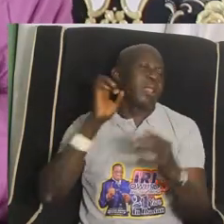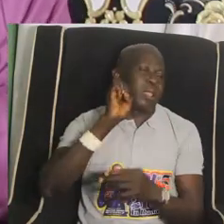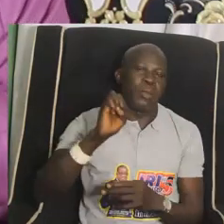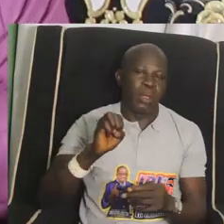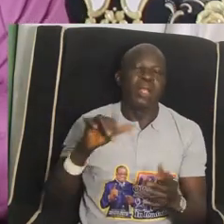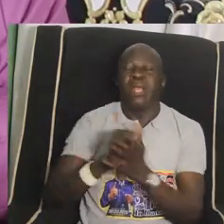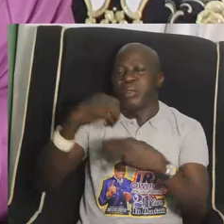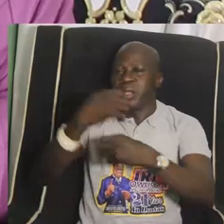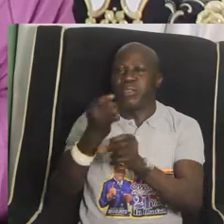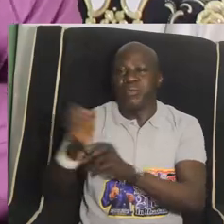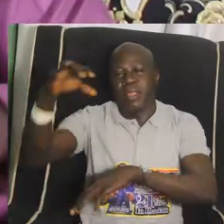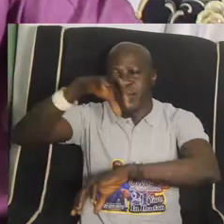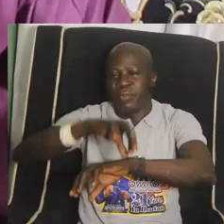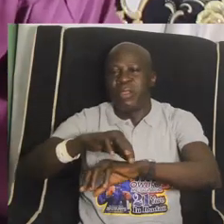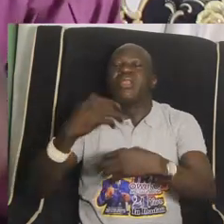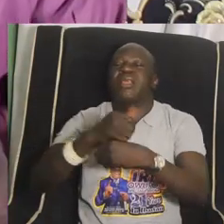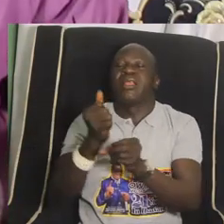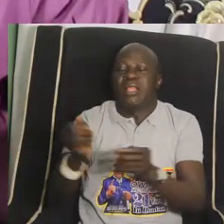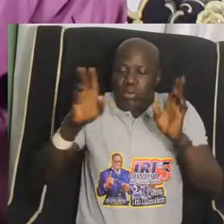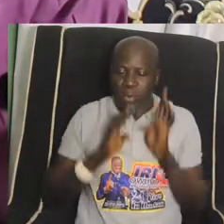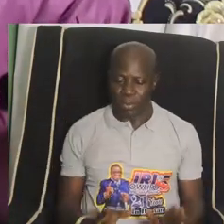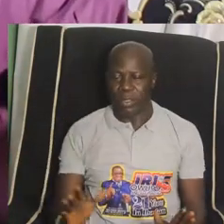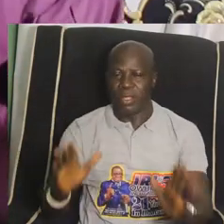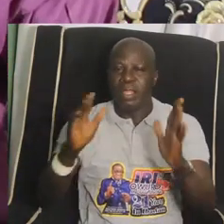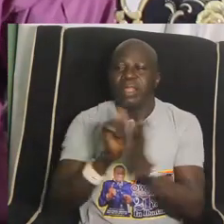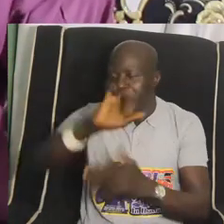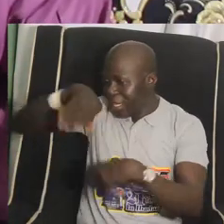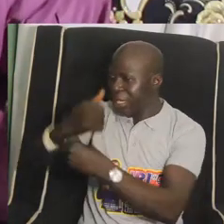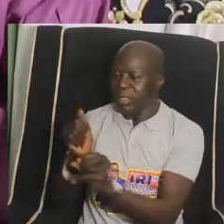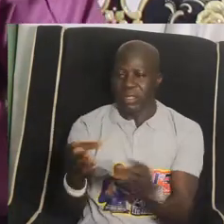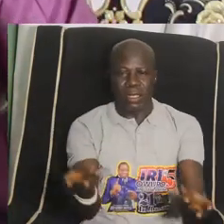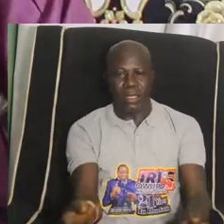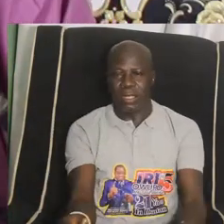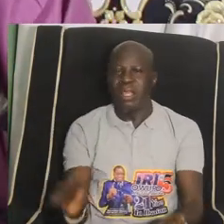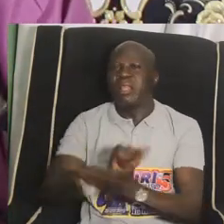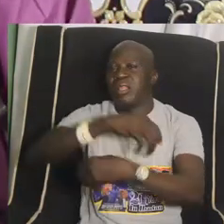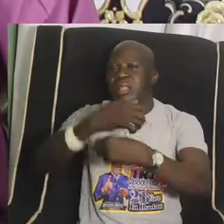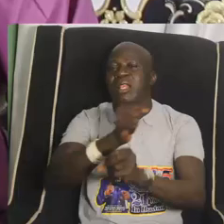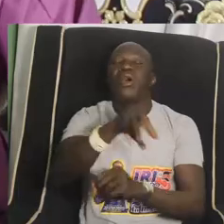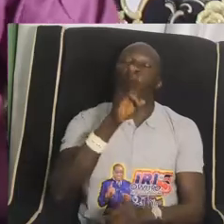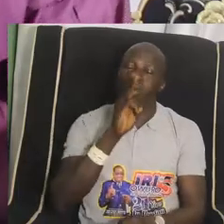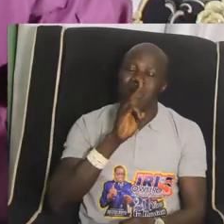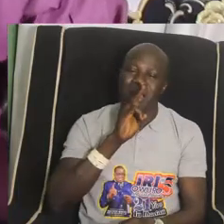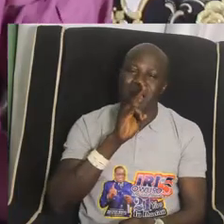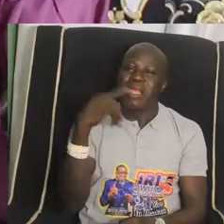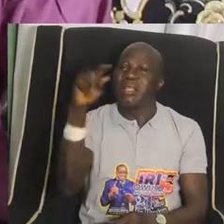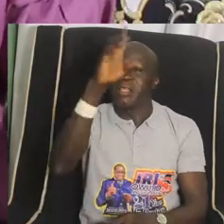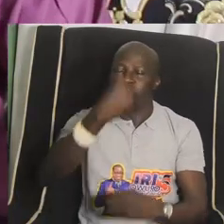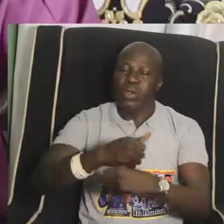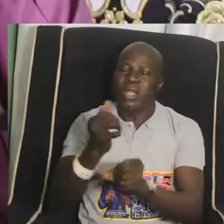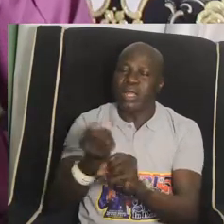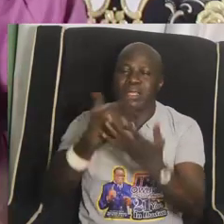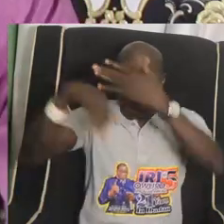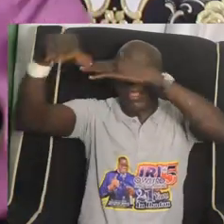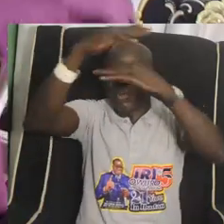him. Oludaye. The one that create the head. Oludaye. The one that create the mind. Oludaye. The one that create the head. Oludaume. The one that create water. Oludao.